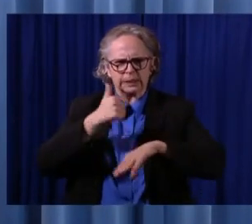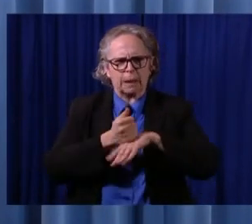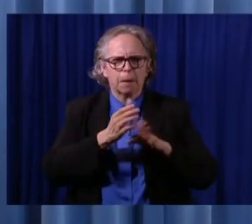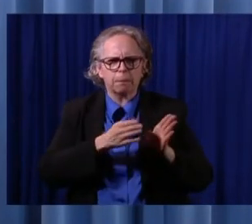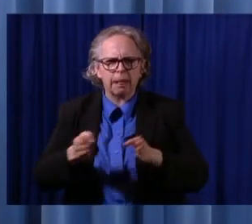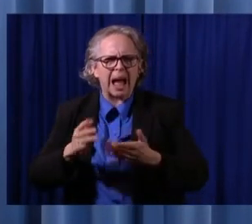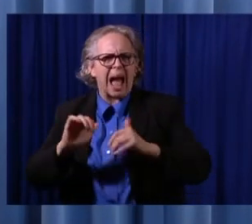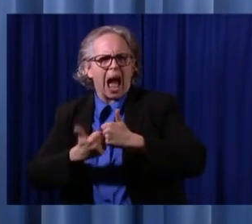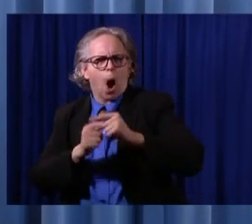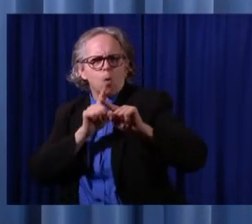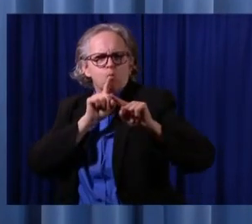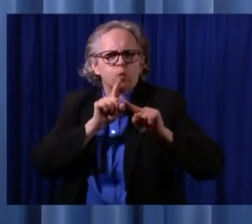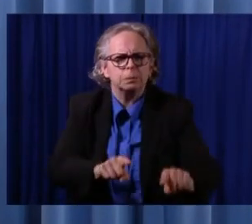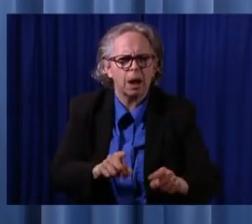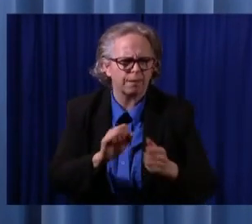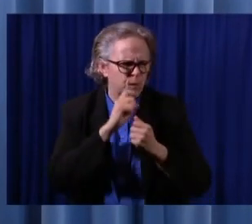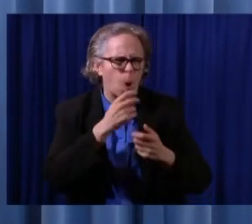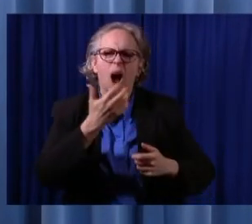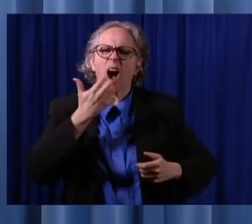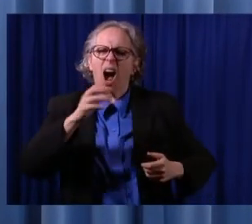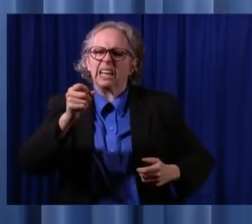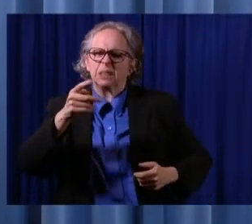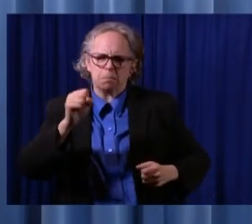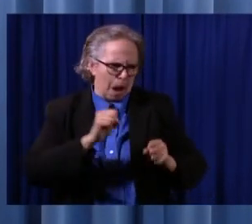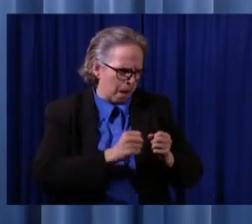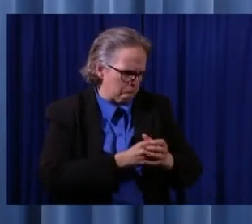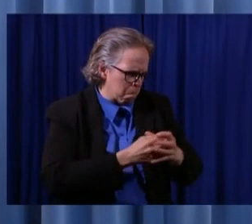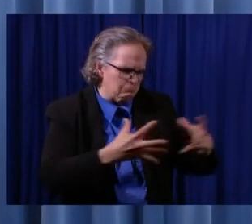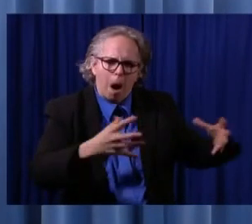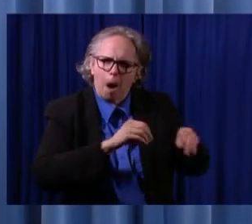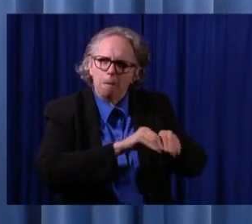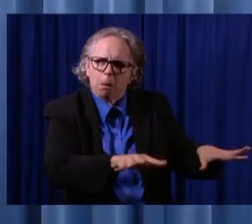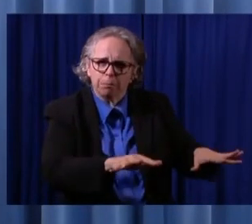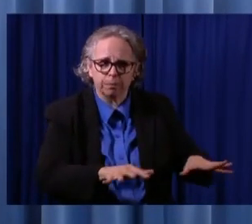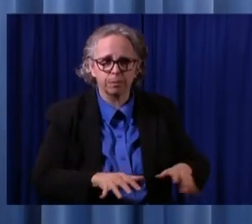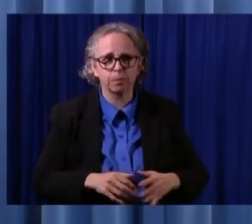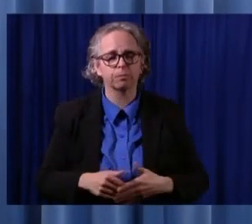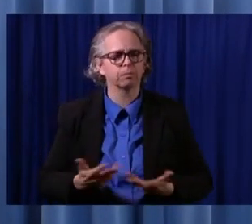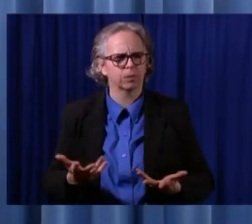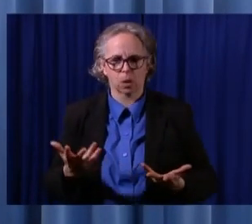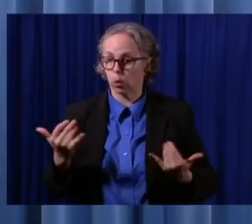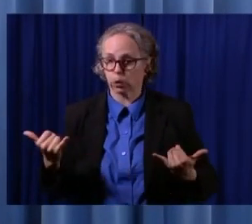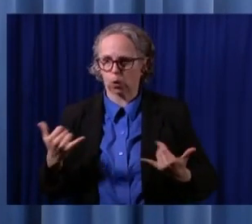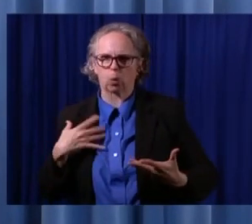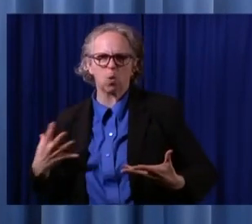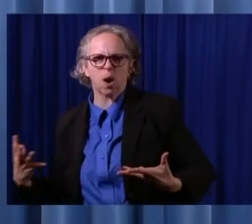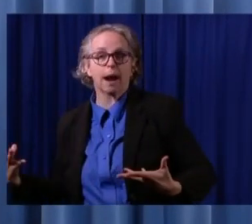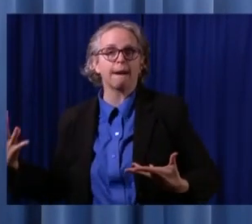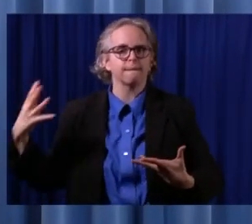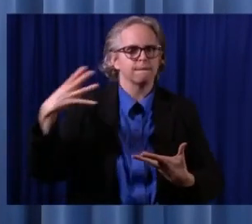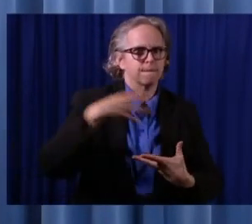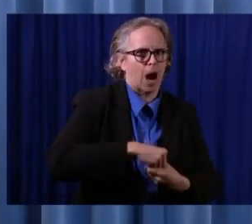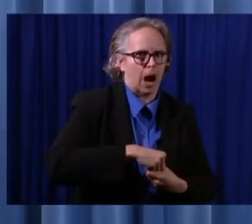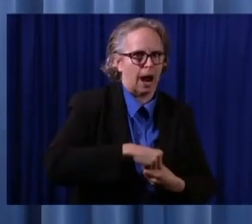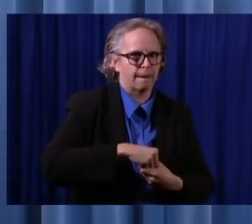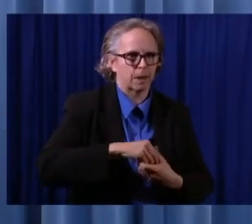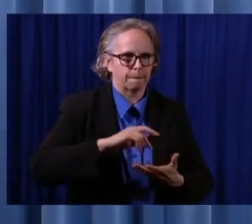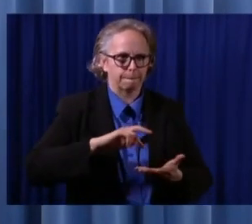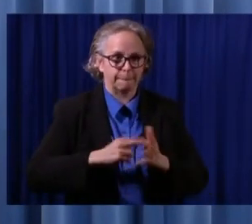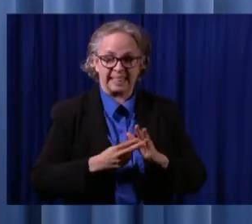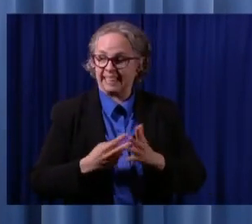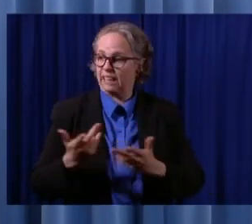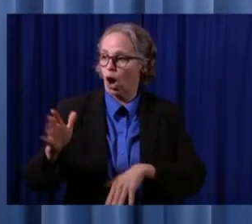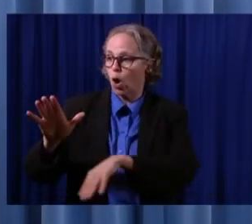you're going to see us move in more heavily with the National Guard that will be doing testing